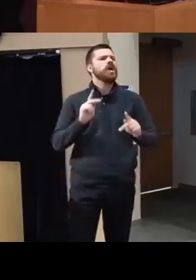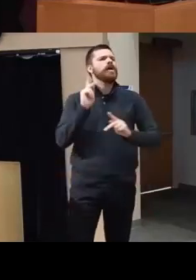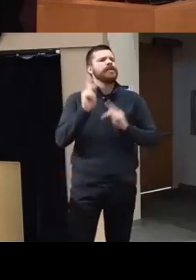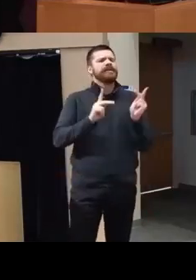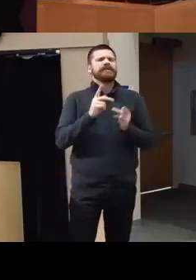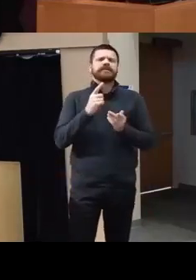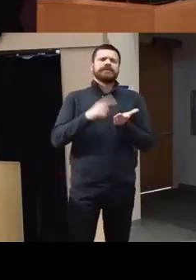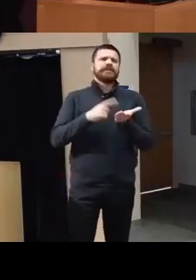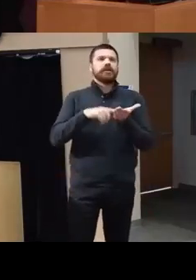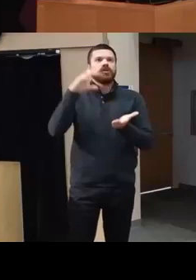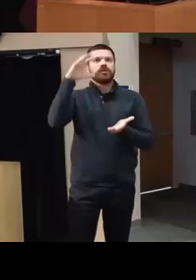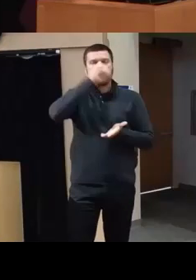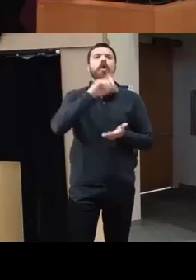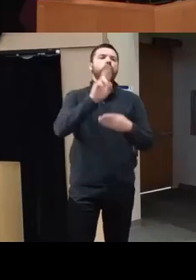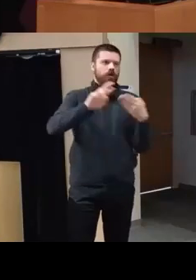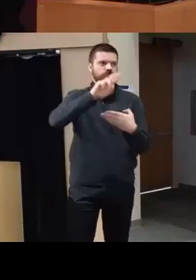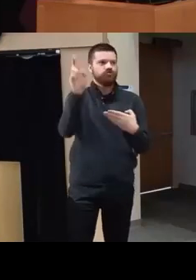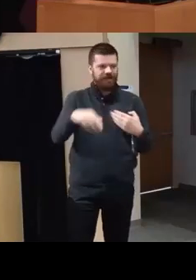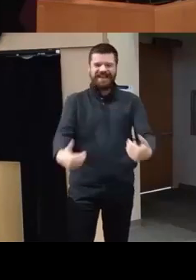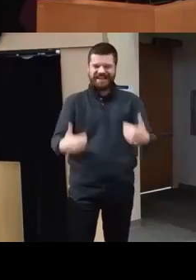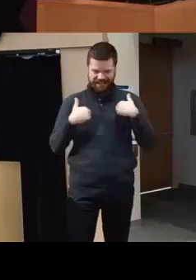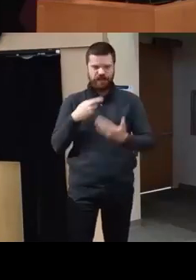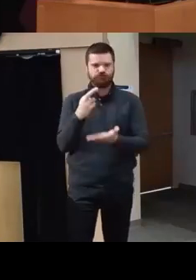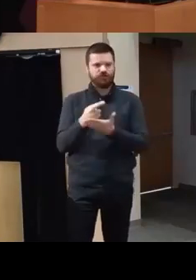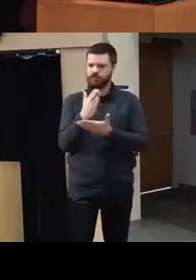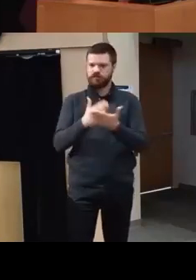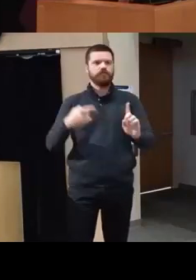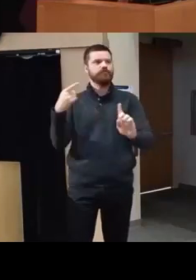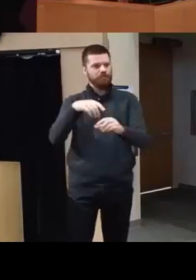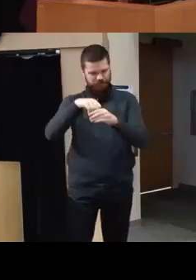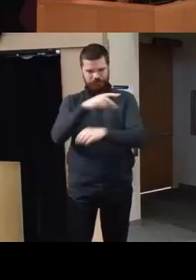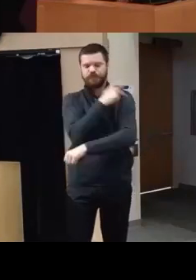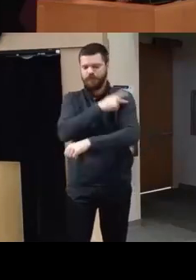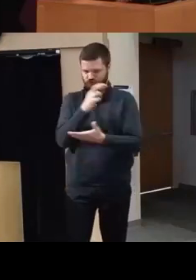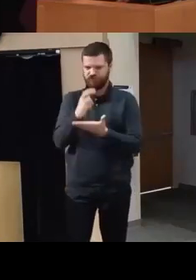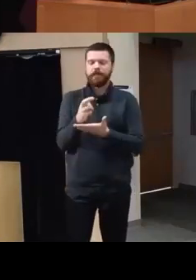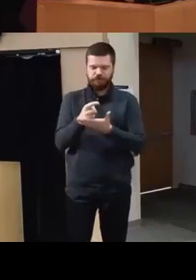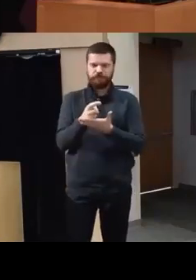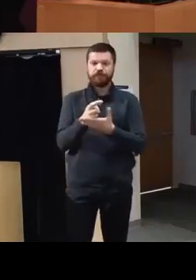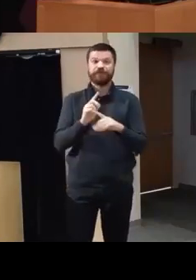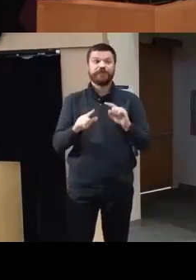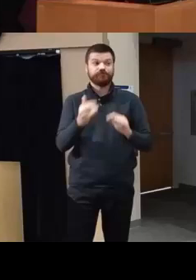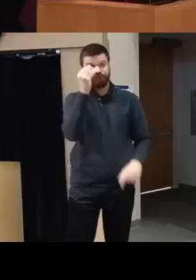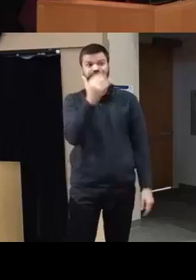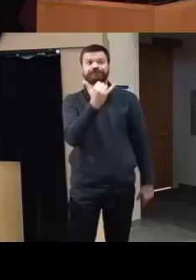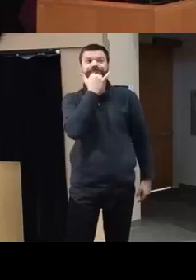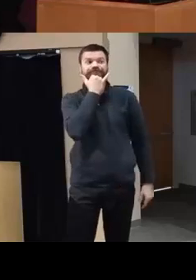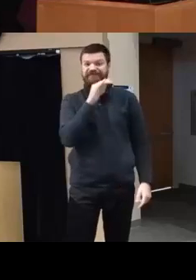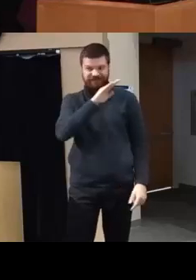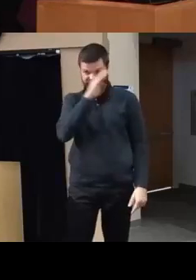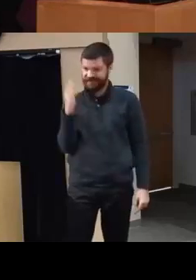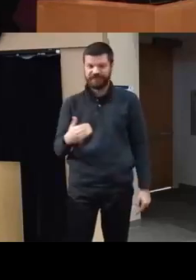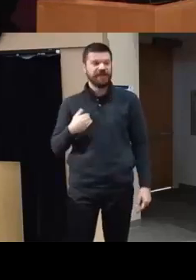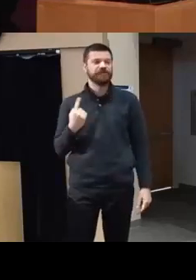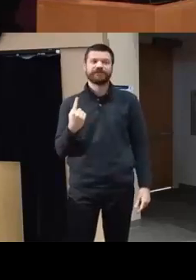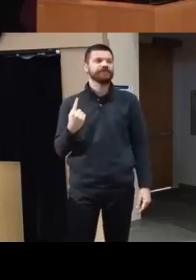assume that the University of Rochester had a rehab at some point, an inpatient rehab, but they are incorrect. We never did